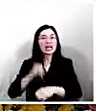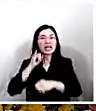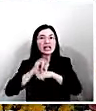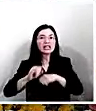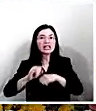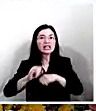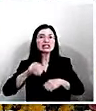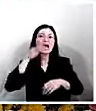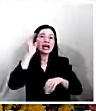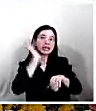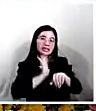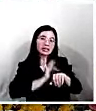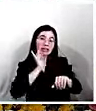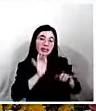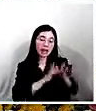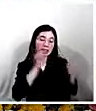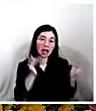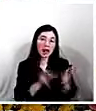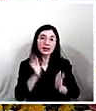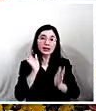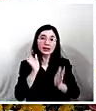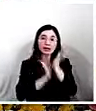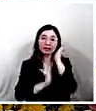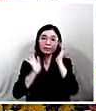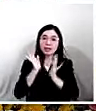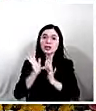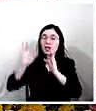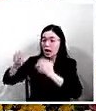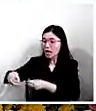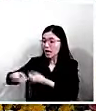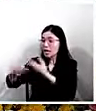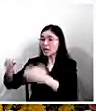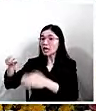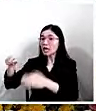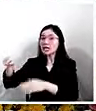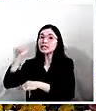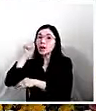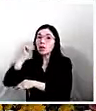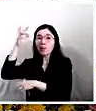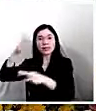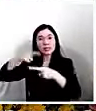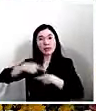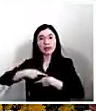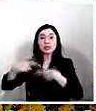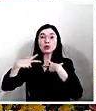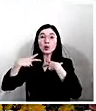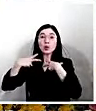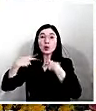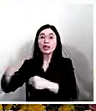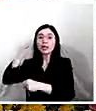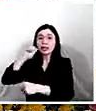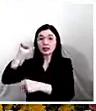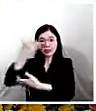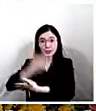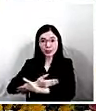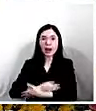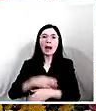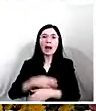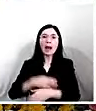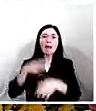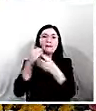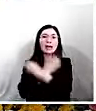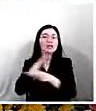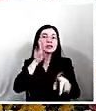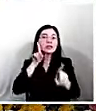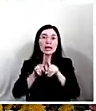and grant her request. My dear brothers and sisters, even in our difficulties in this